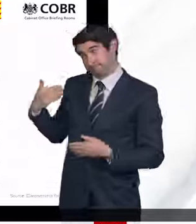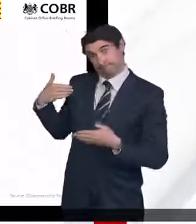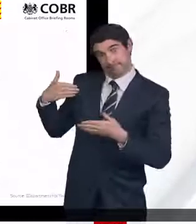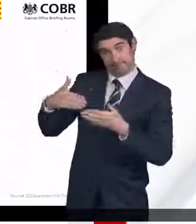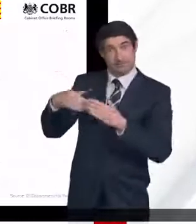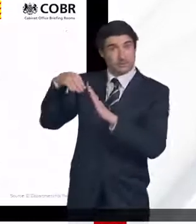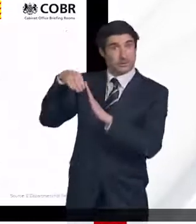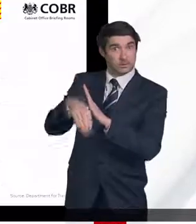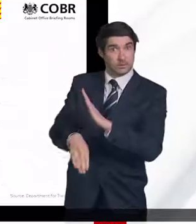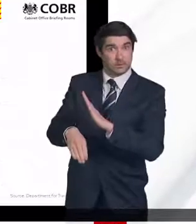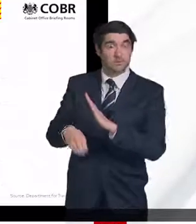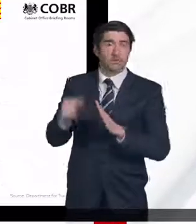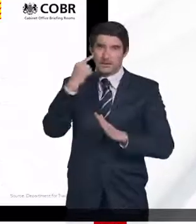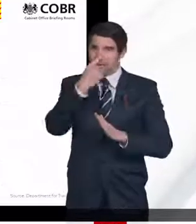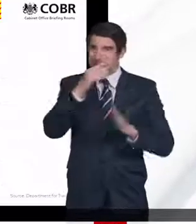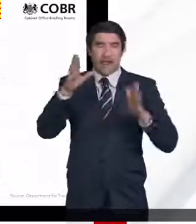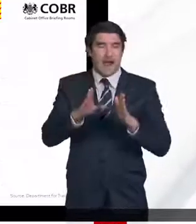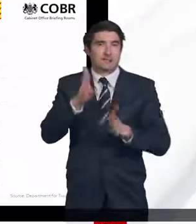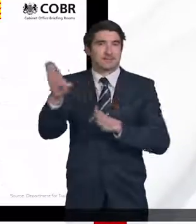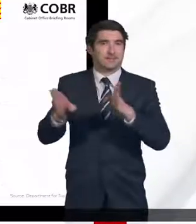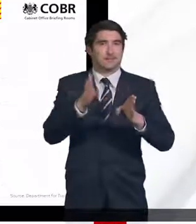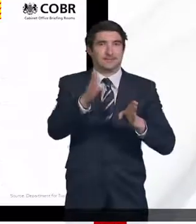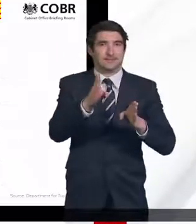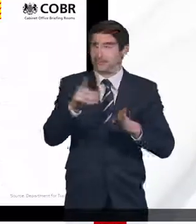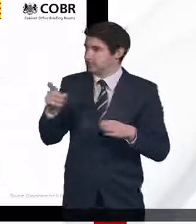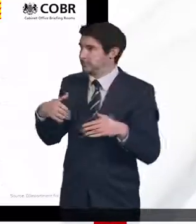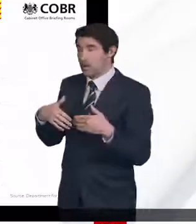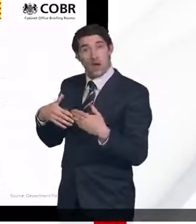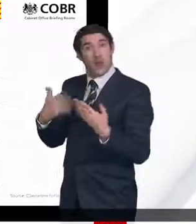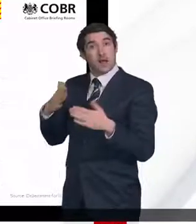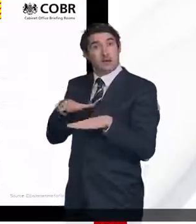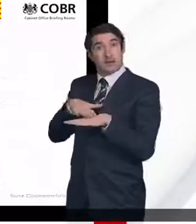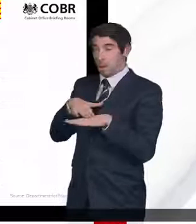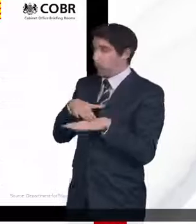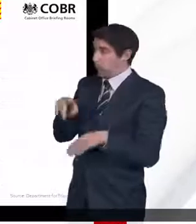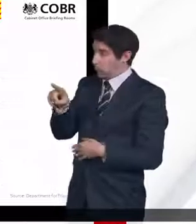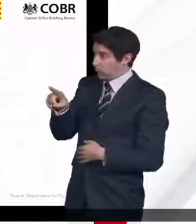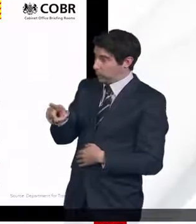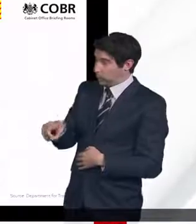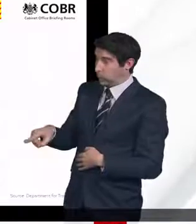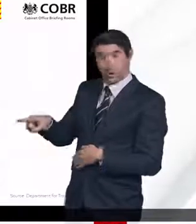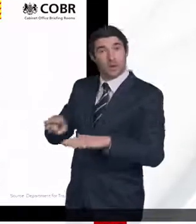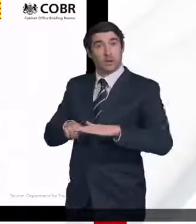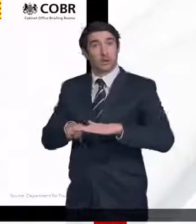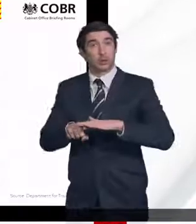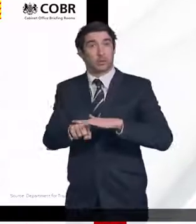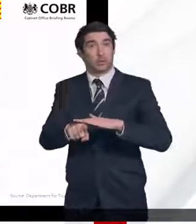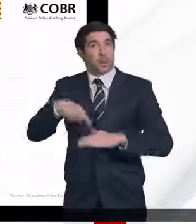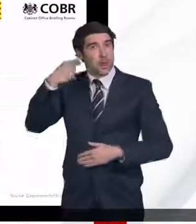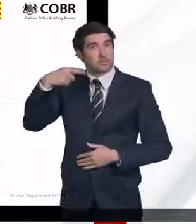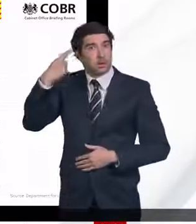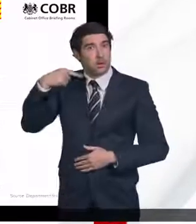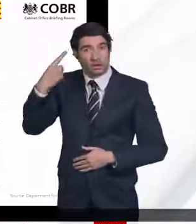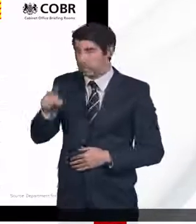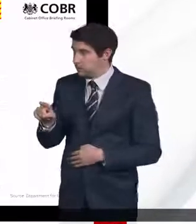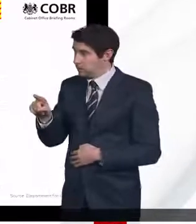example, you can see in the light blue line that transport in London on the tube has decreased dramatically,